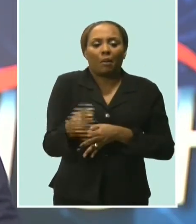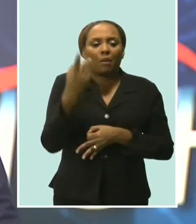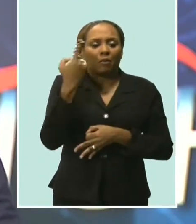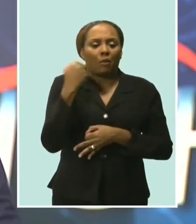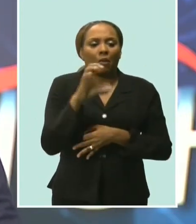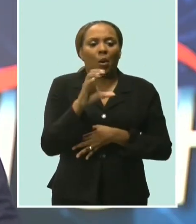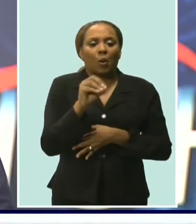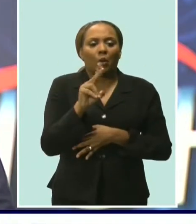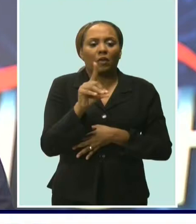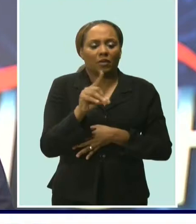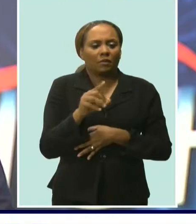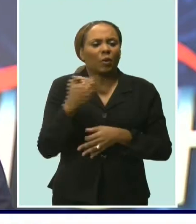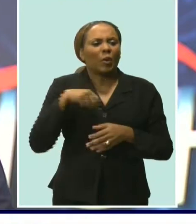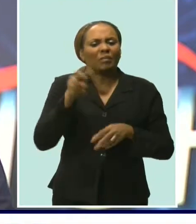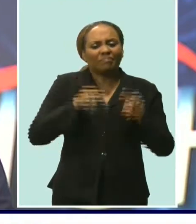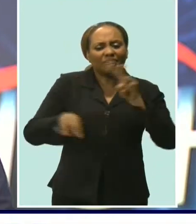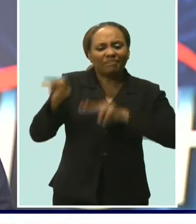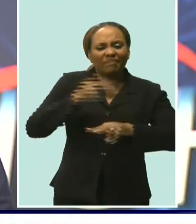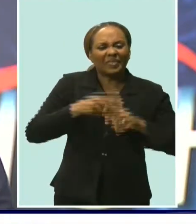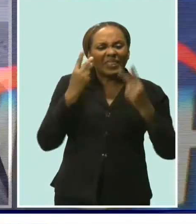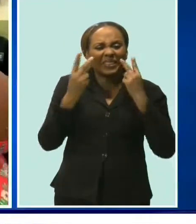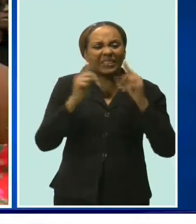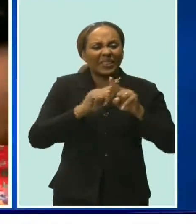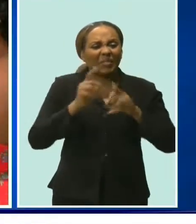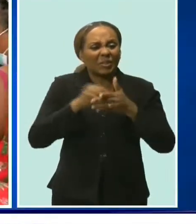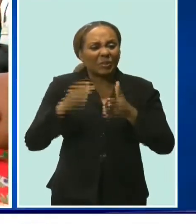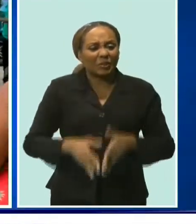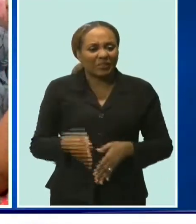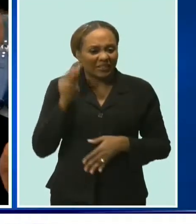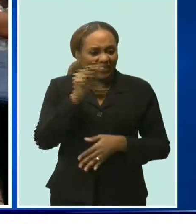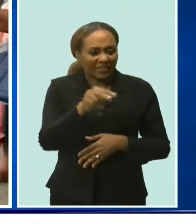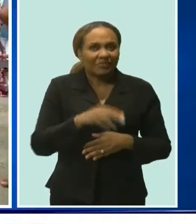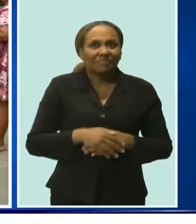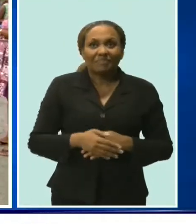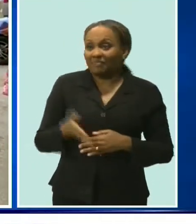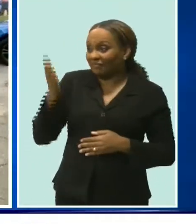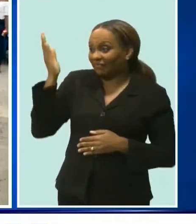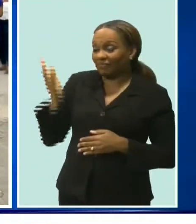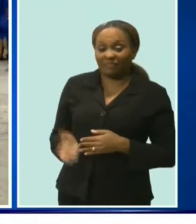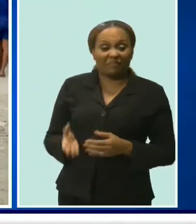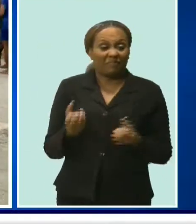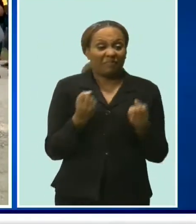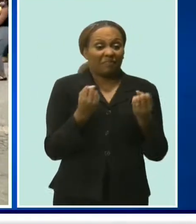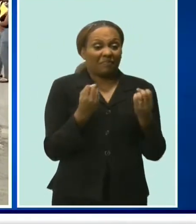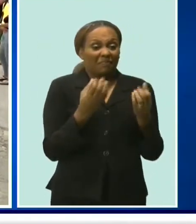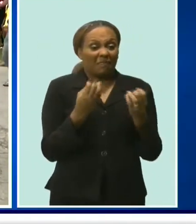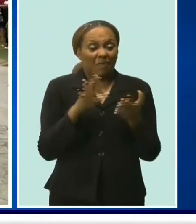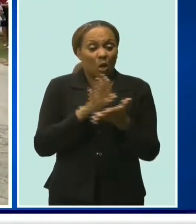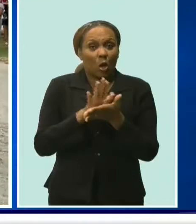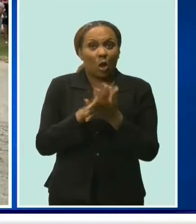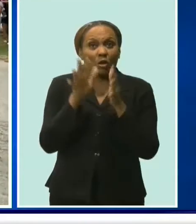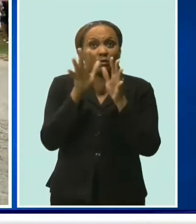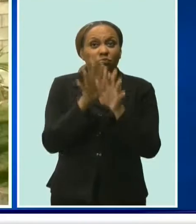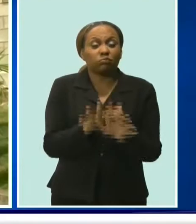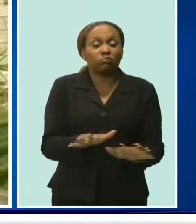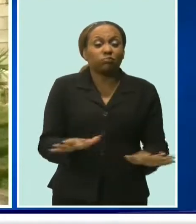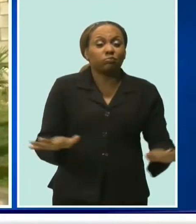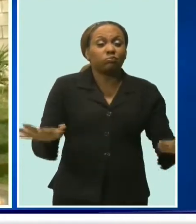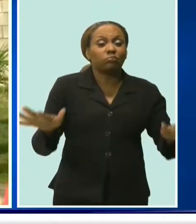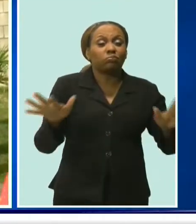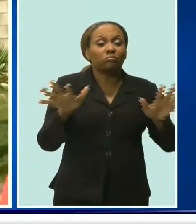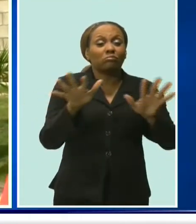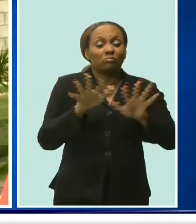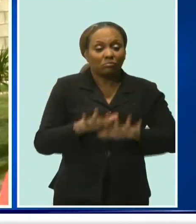country and filed this report. The scene outside many exam centers this morning was completely different to